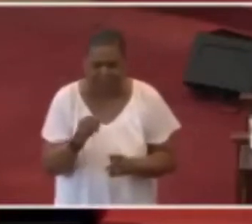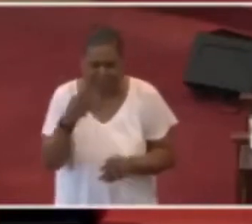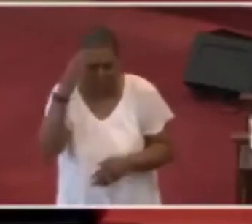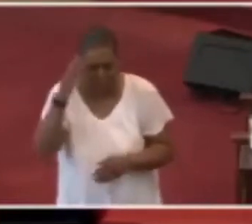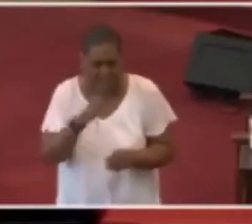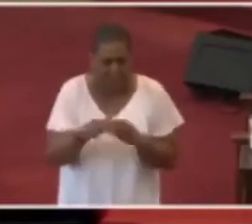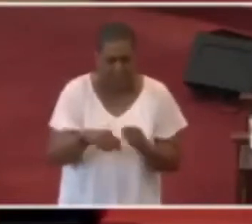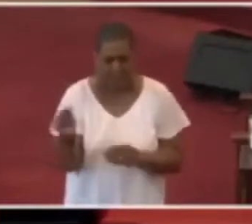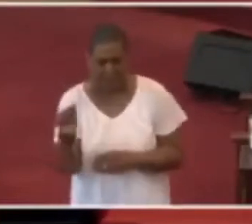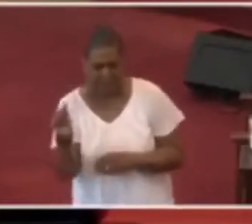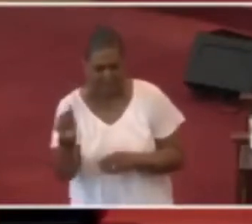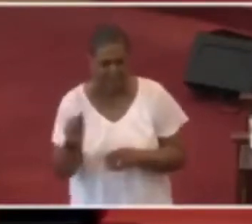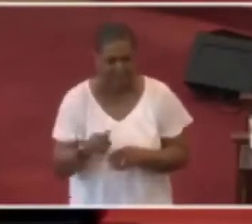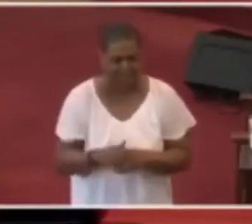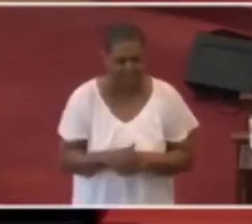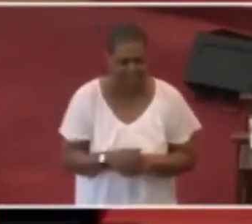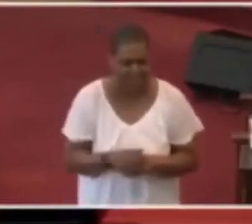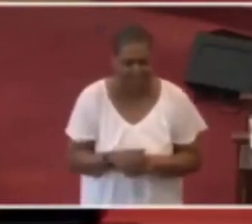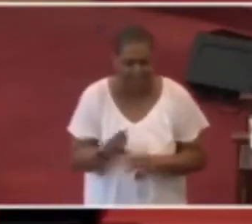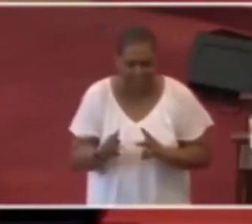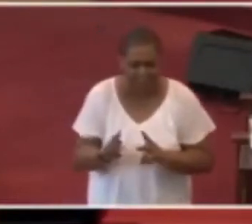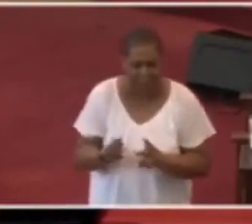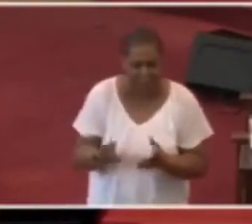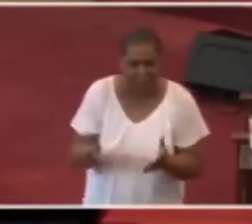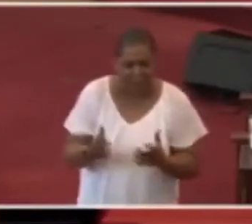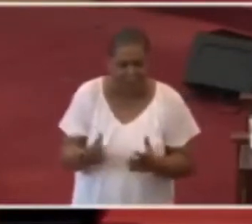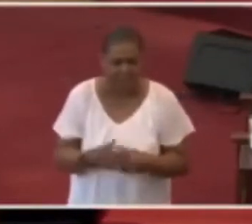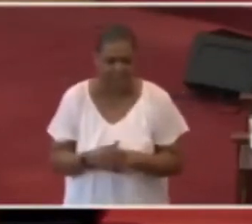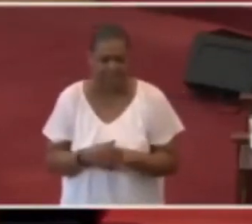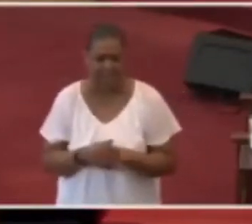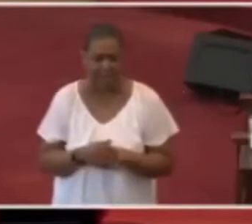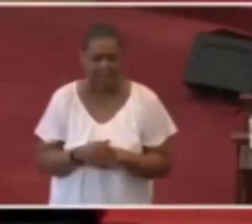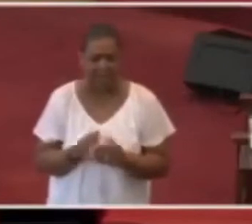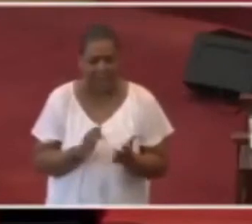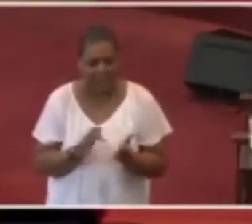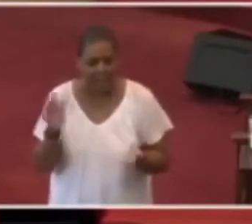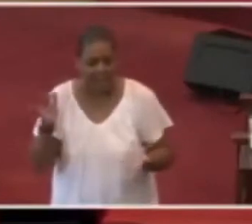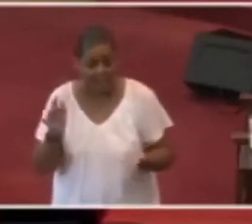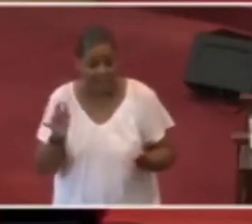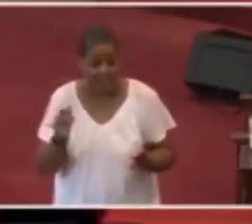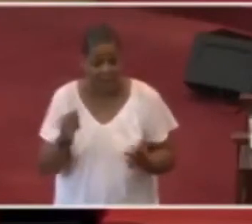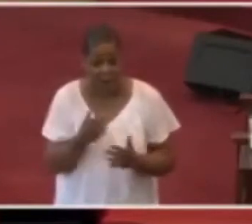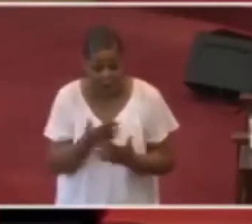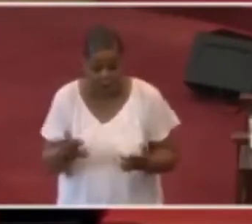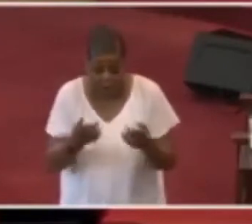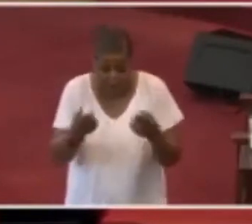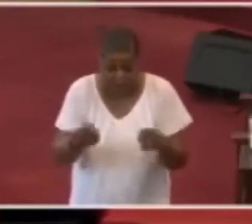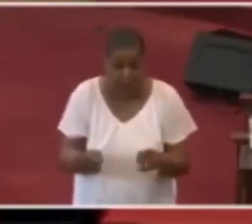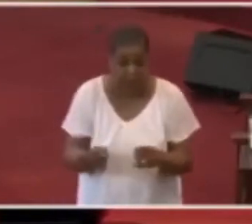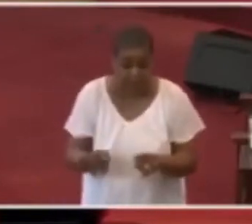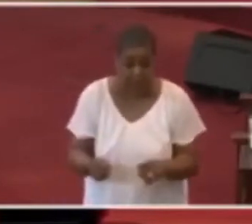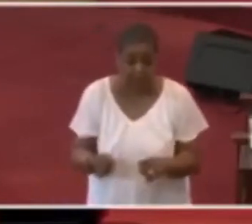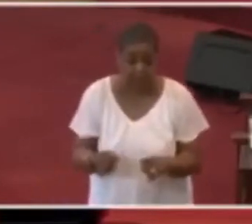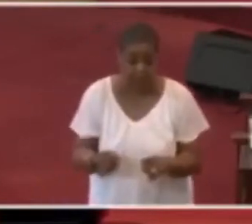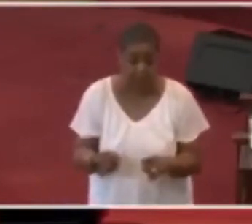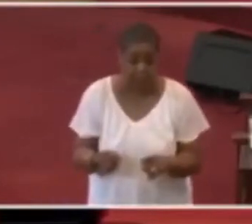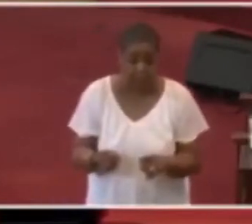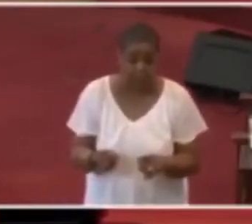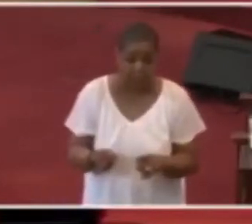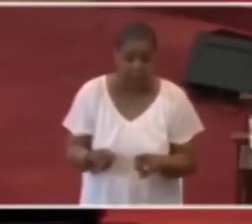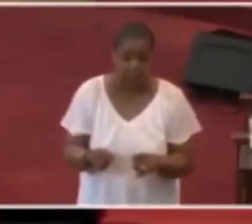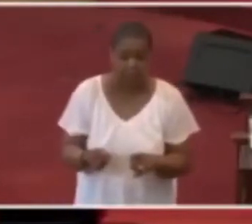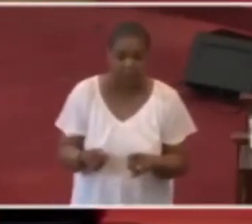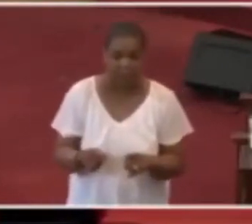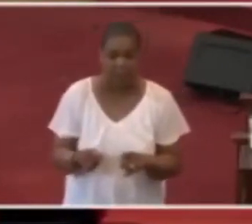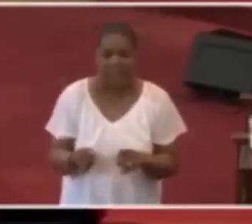in infested blood water trying to take advantage of the political capital assumed to be gained from the debate and the discussion. That is just